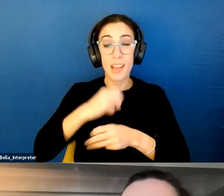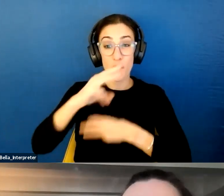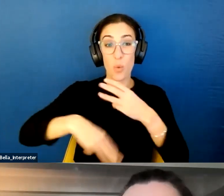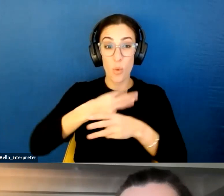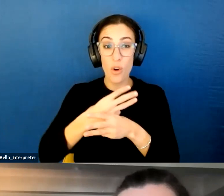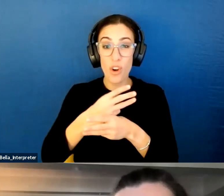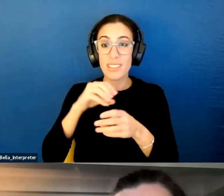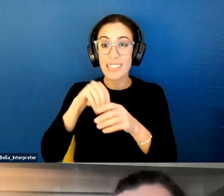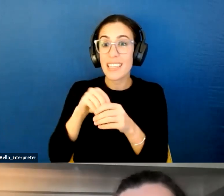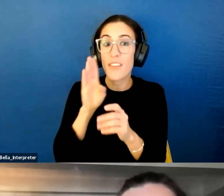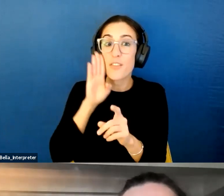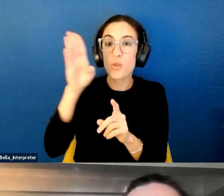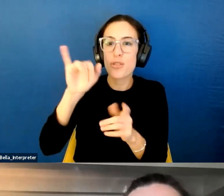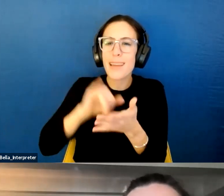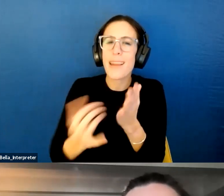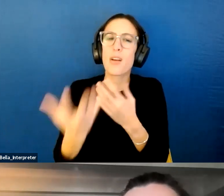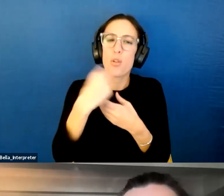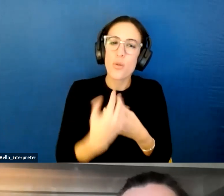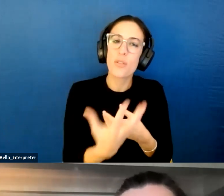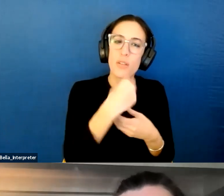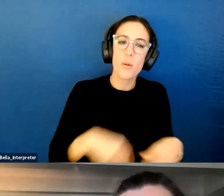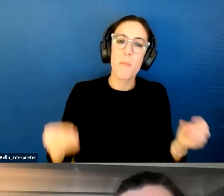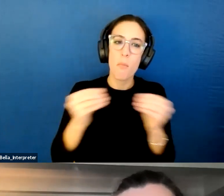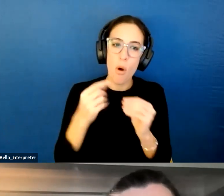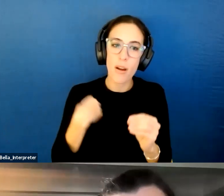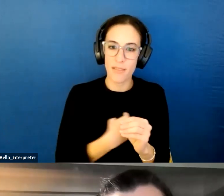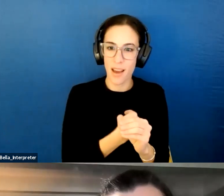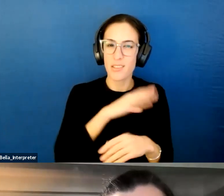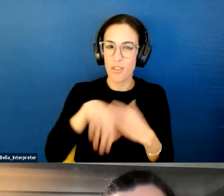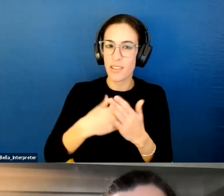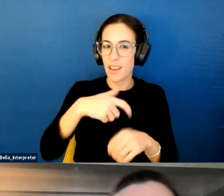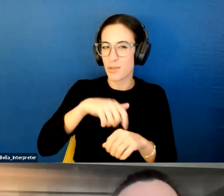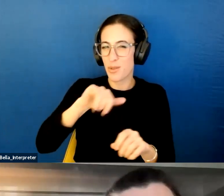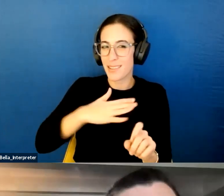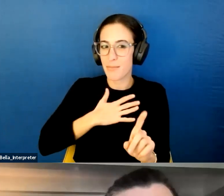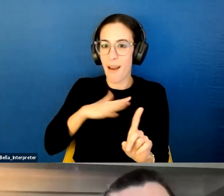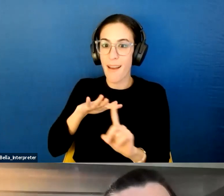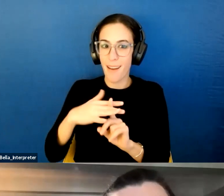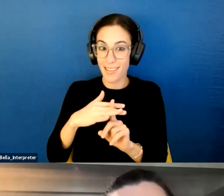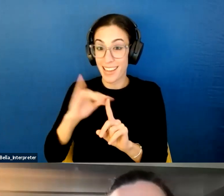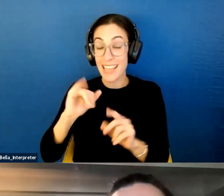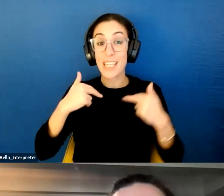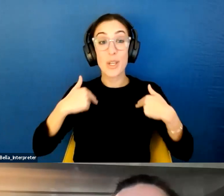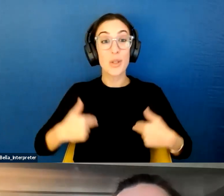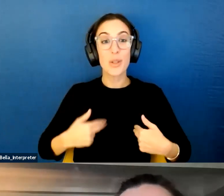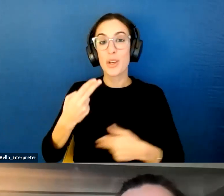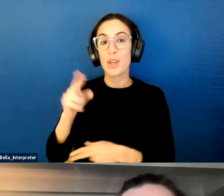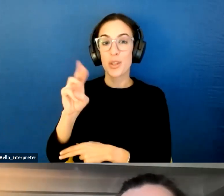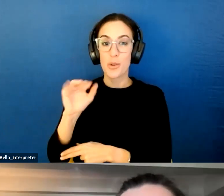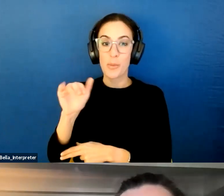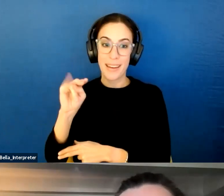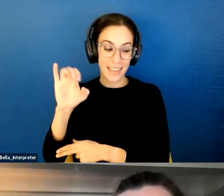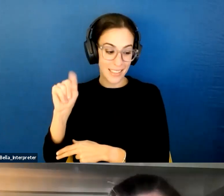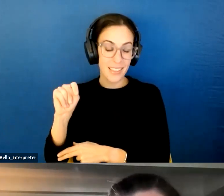that encompass more of us more at the time. So that is my context as a humanist. My training is actually in the